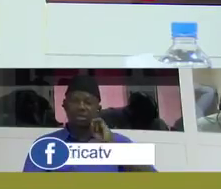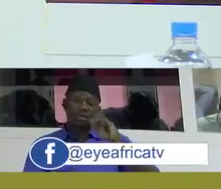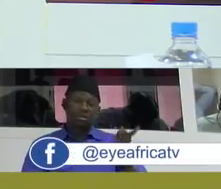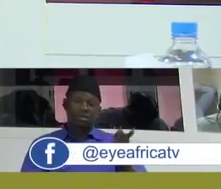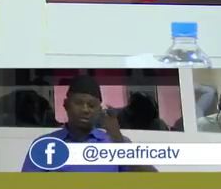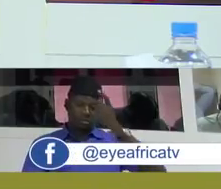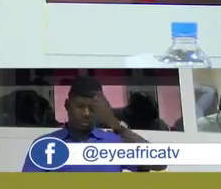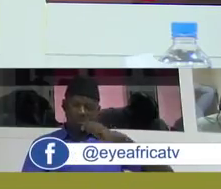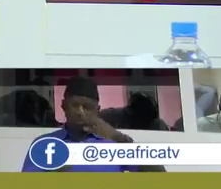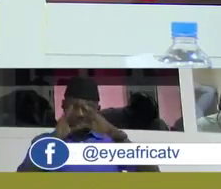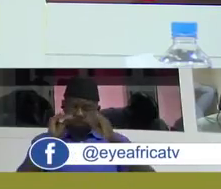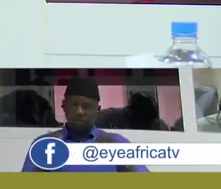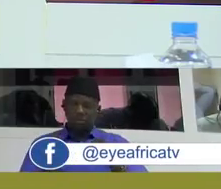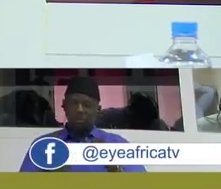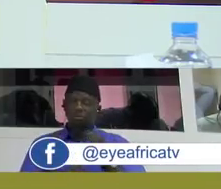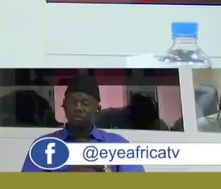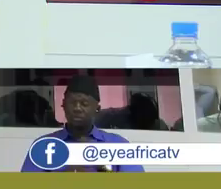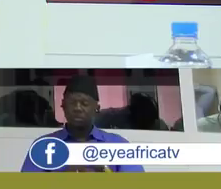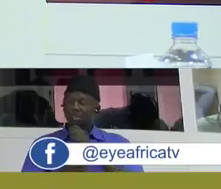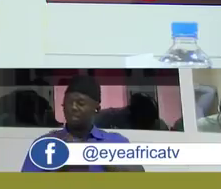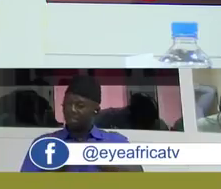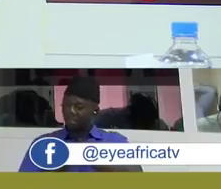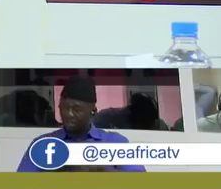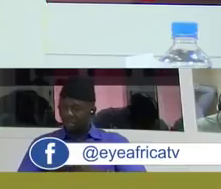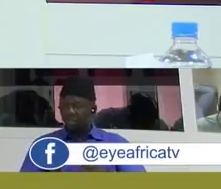clarified that